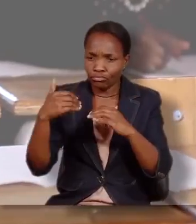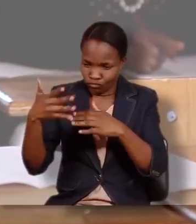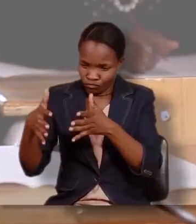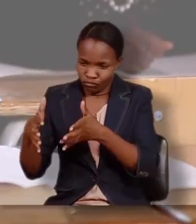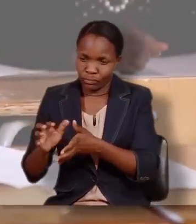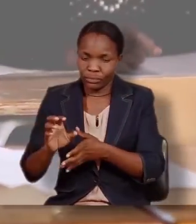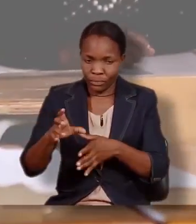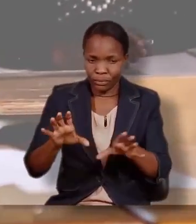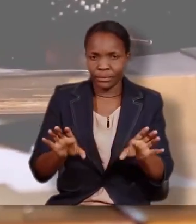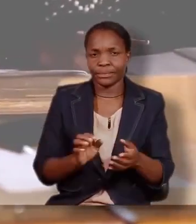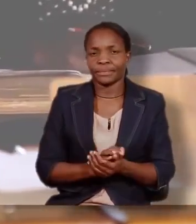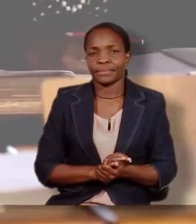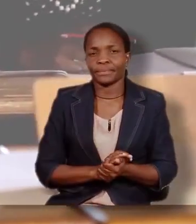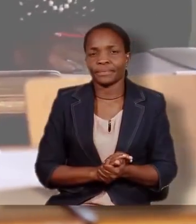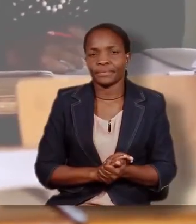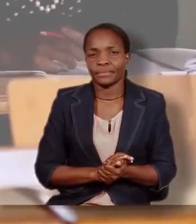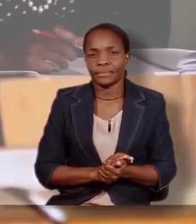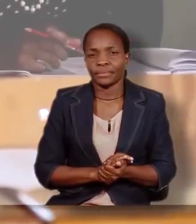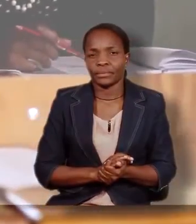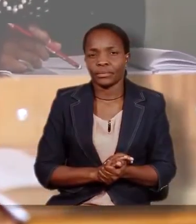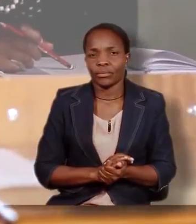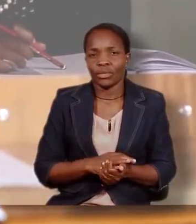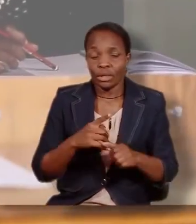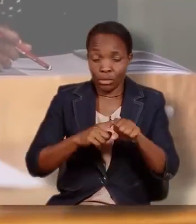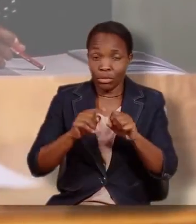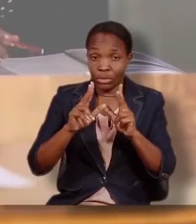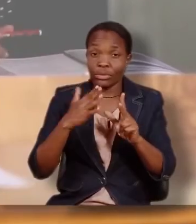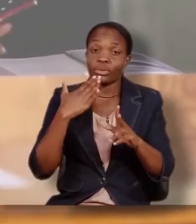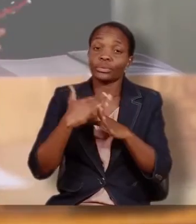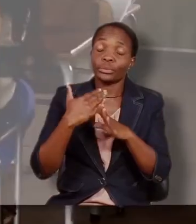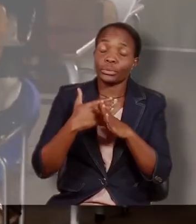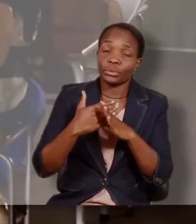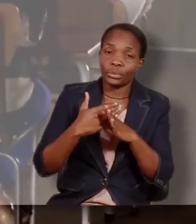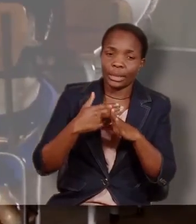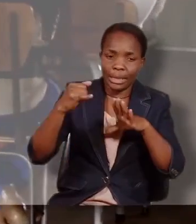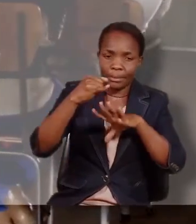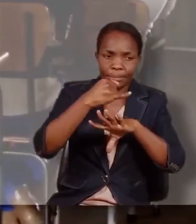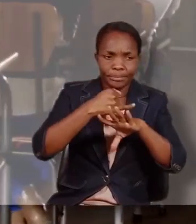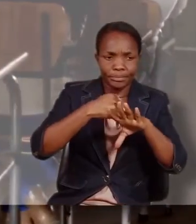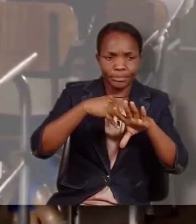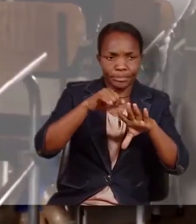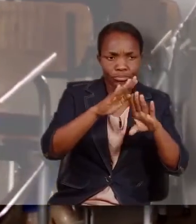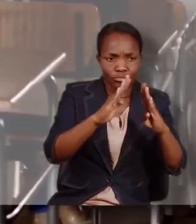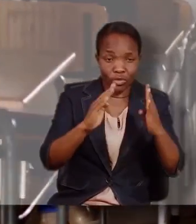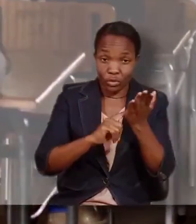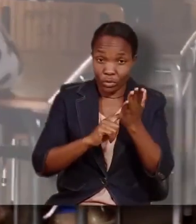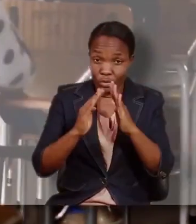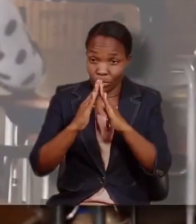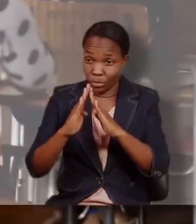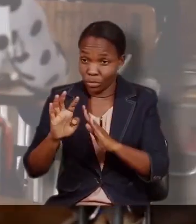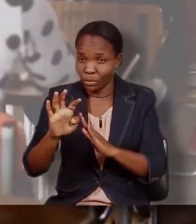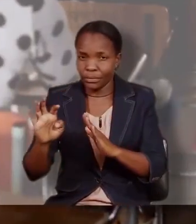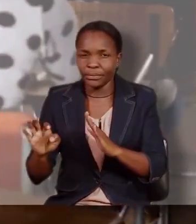Even black workers who worked in the residential white-only cities during the day were still required to use different